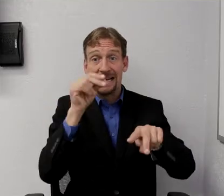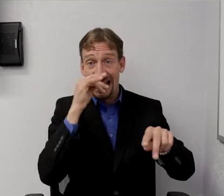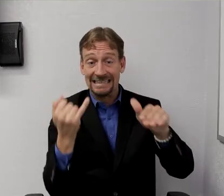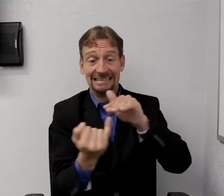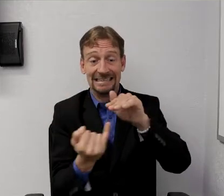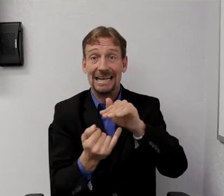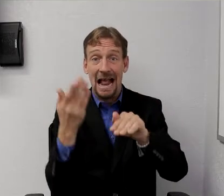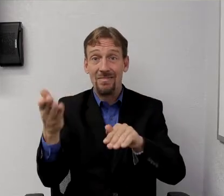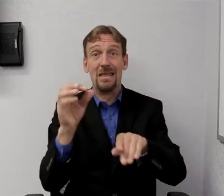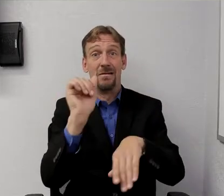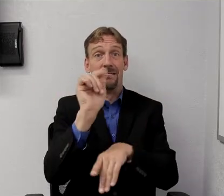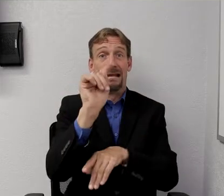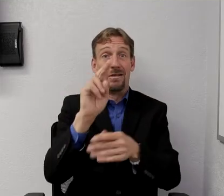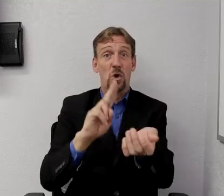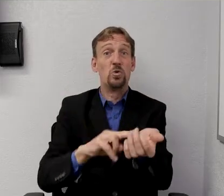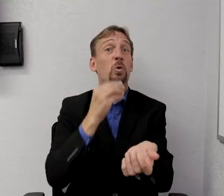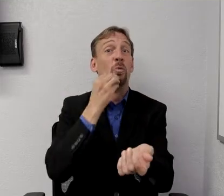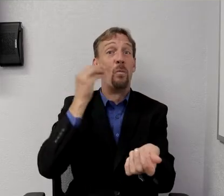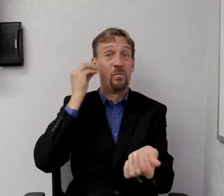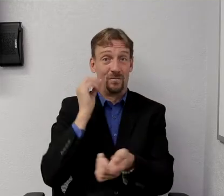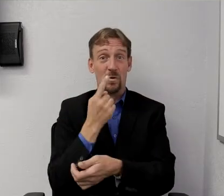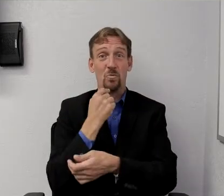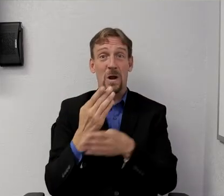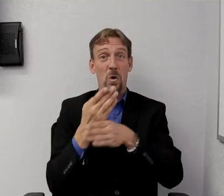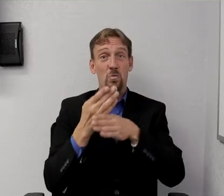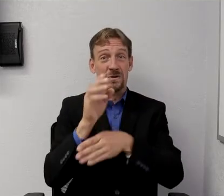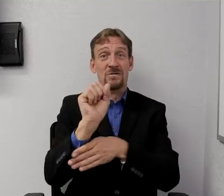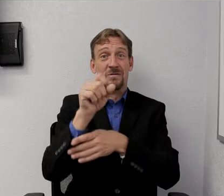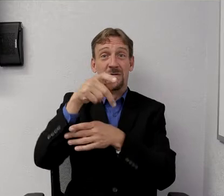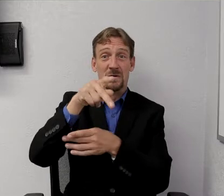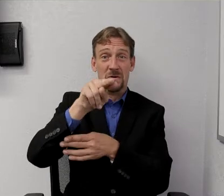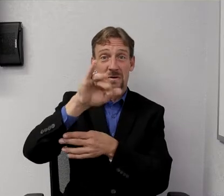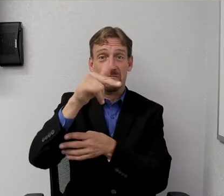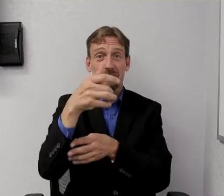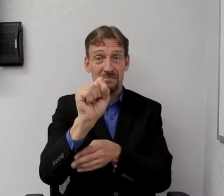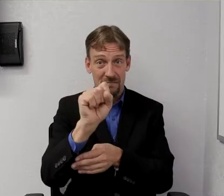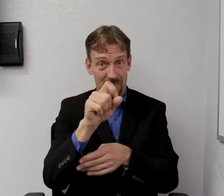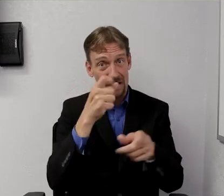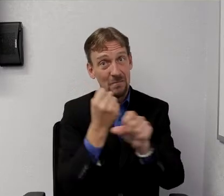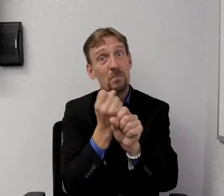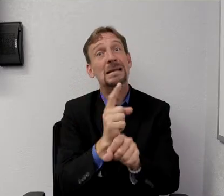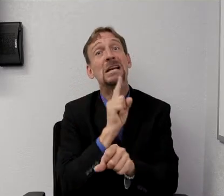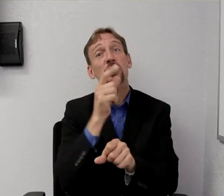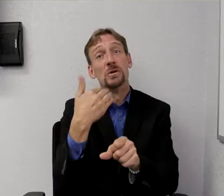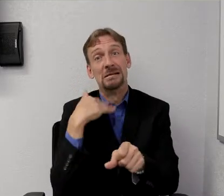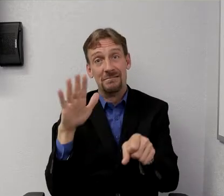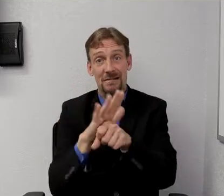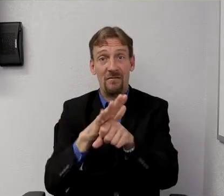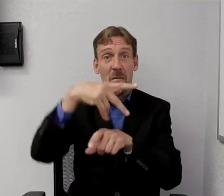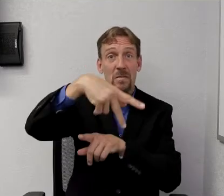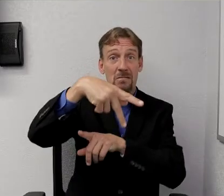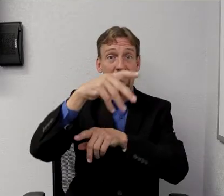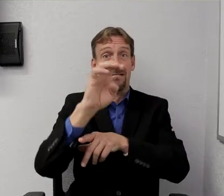Redwood Springs, being taken care of staff that have all the PPE necessary to take care of